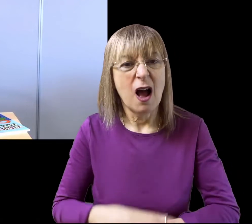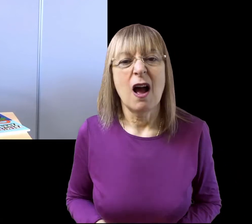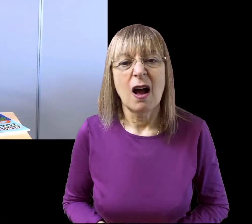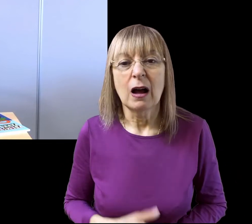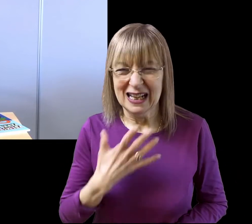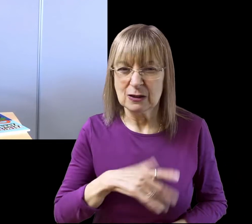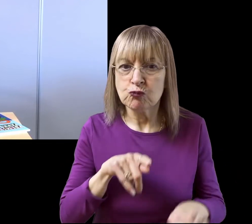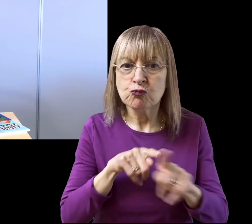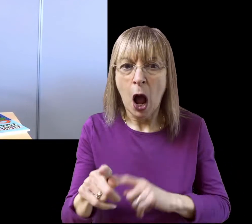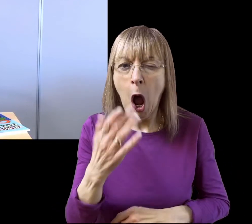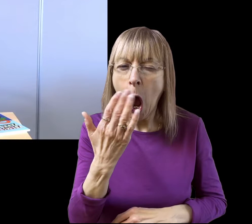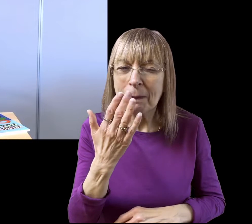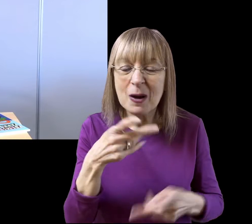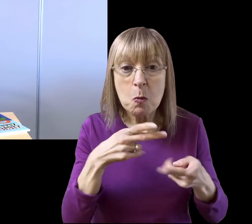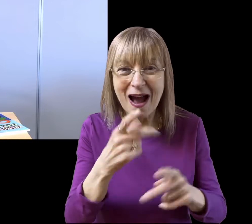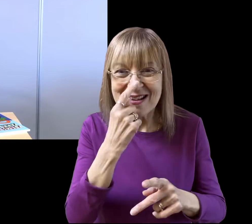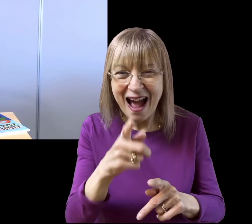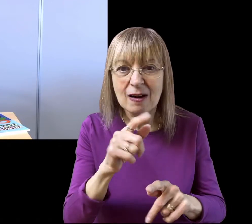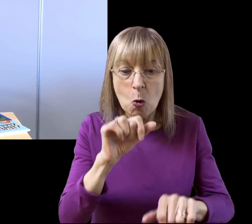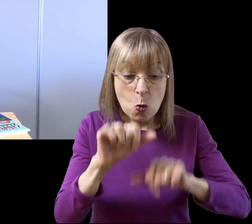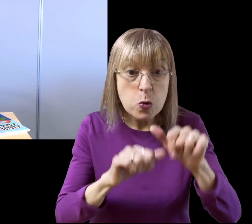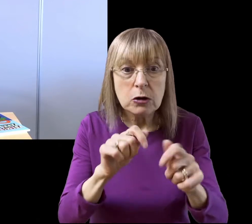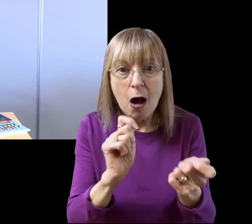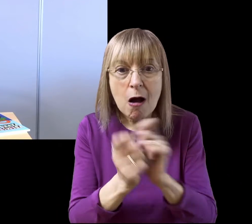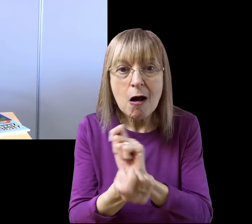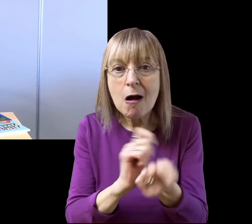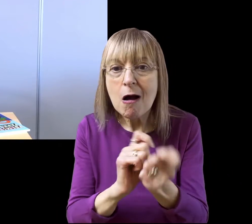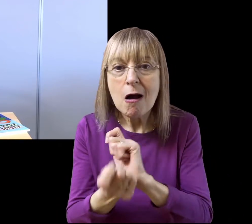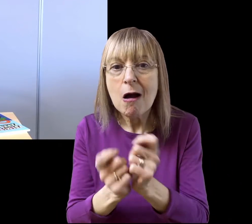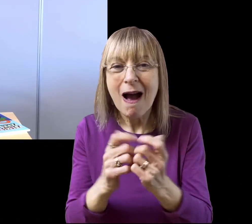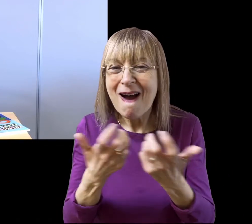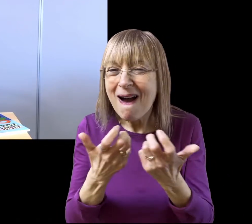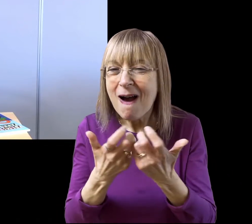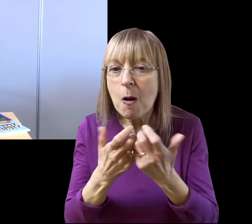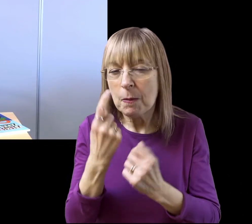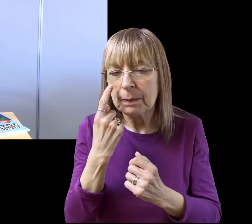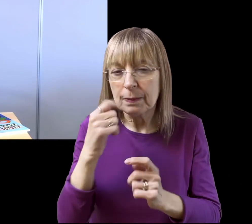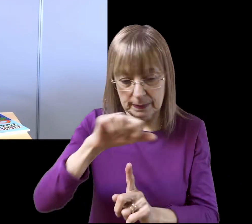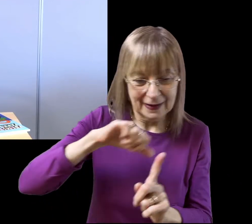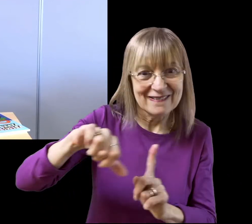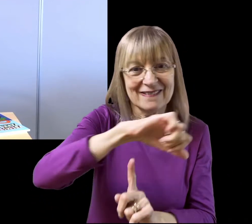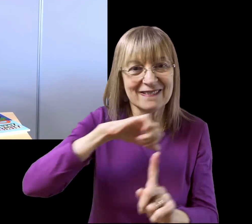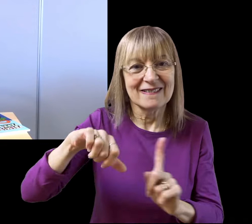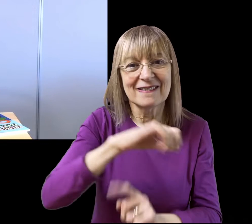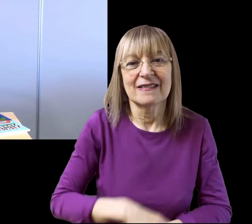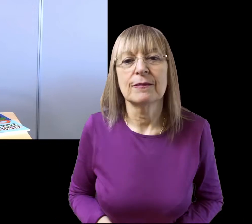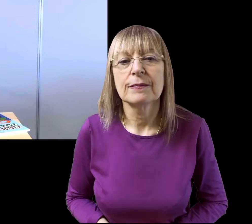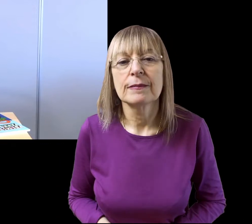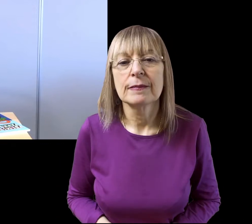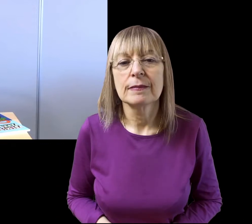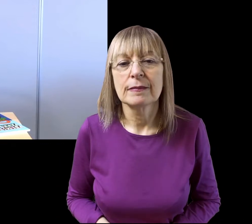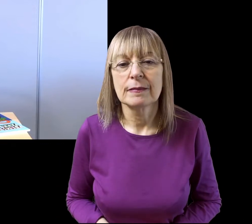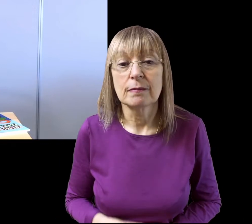2 ways that you could order these. What I would like you to try and tell me is, how many ways are there for